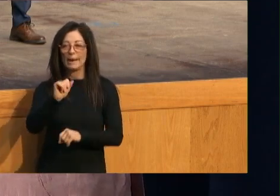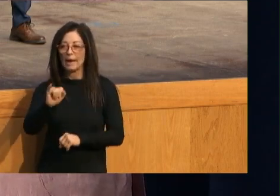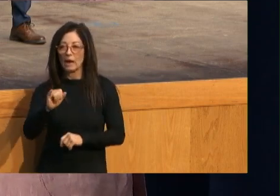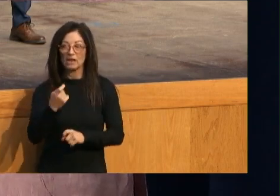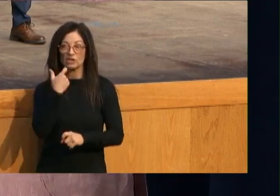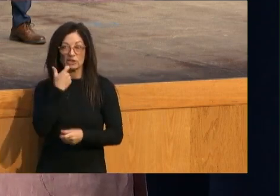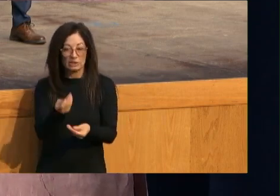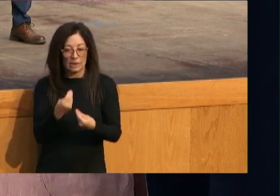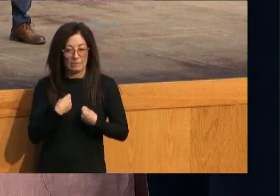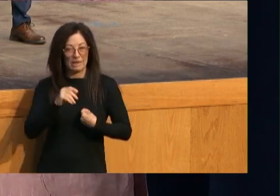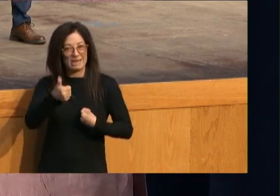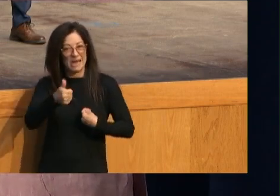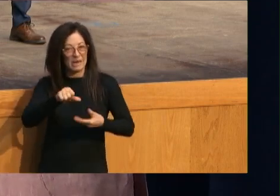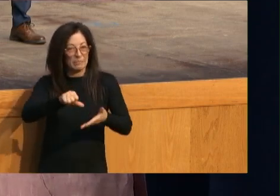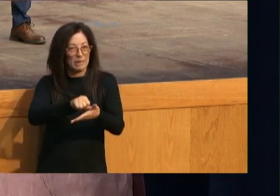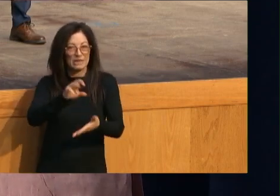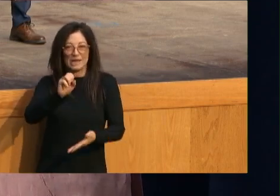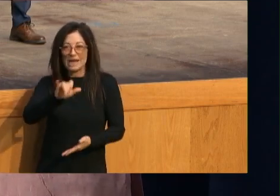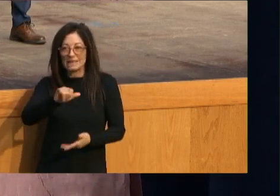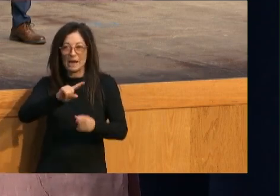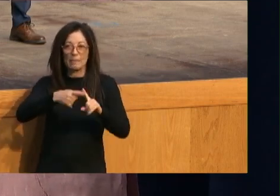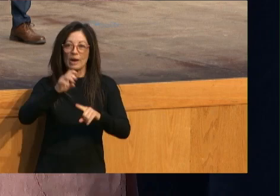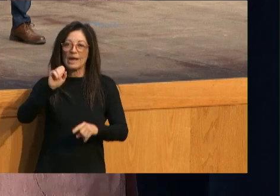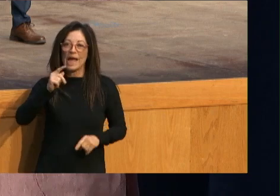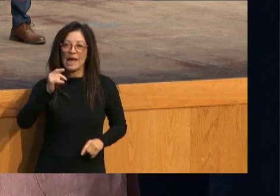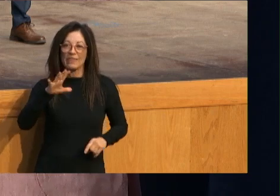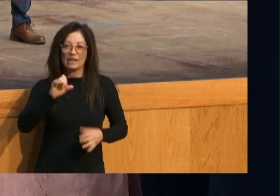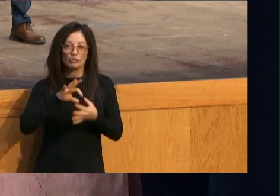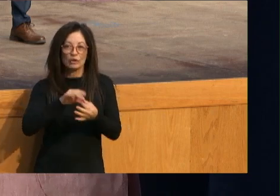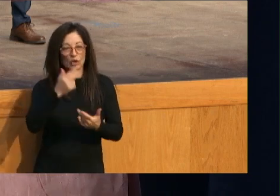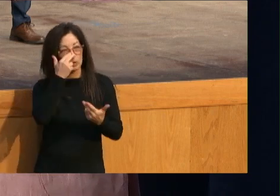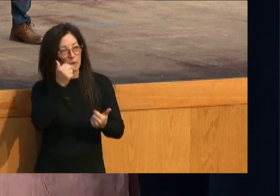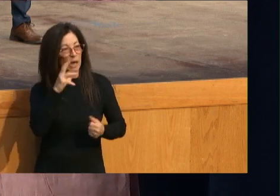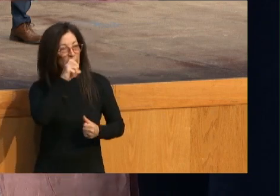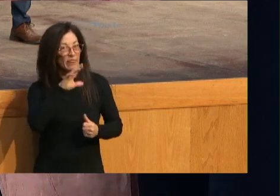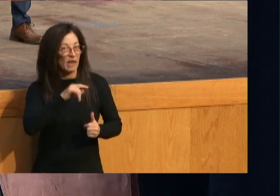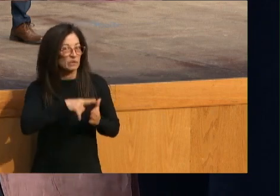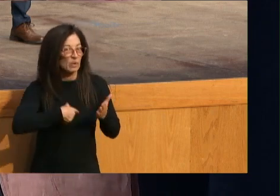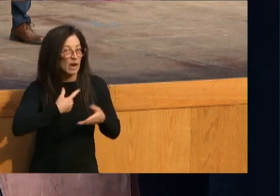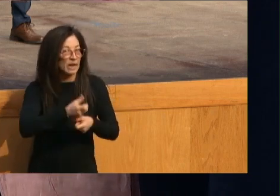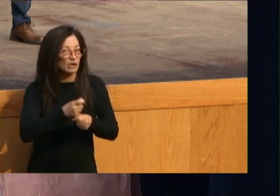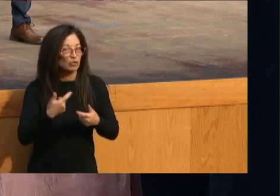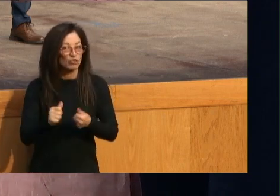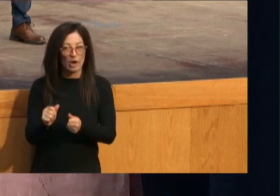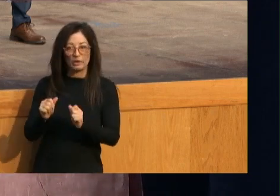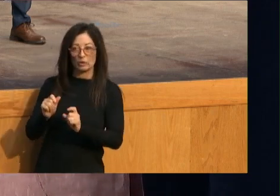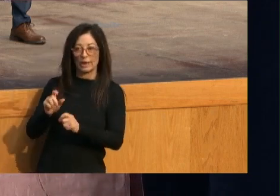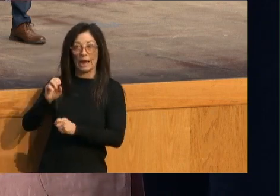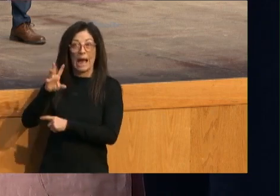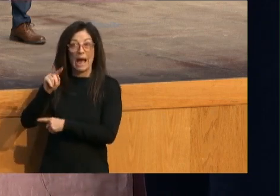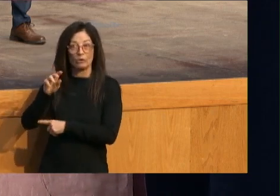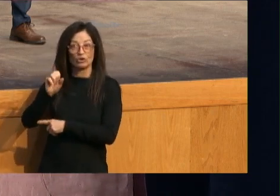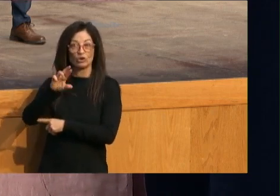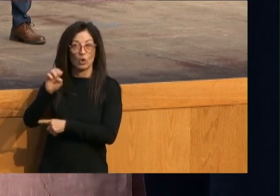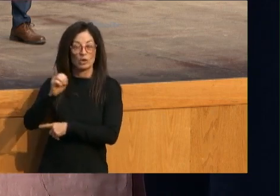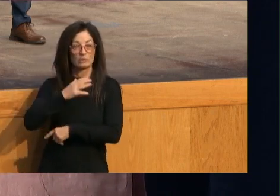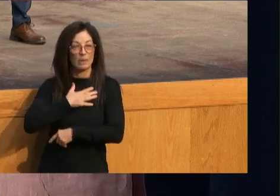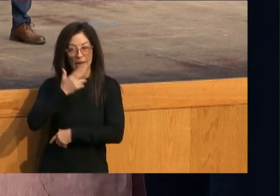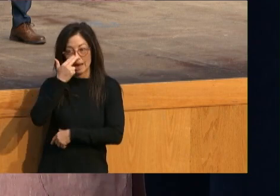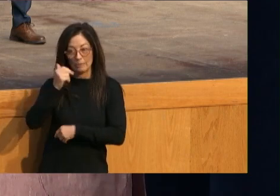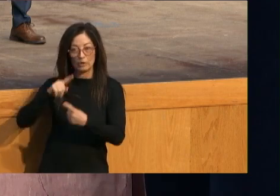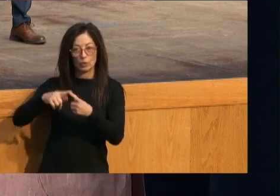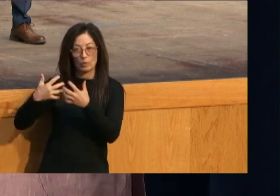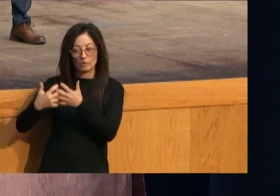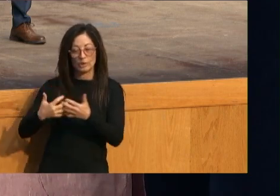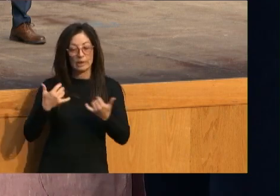10-page essay on the ethics of humor. I guess that's what I get for trying to outsource my comedy to a machine. Now, I'm starting to think the only